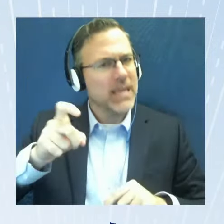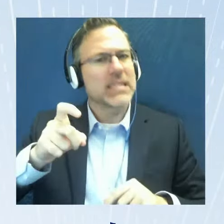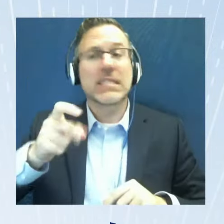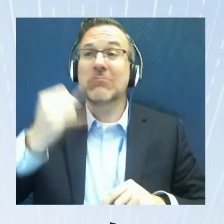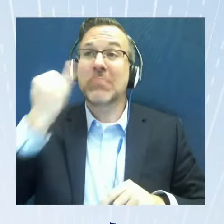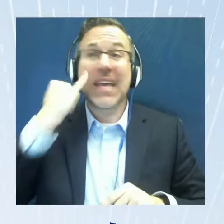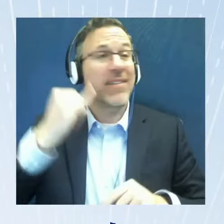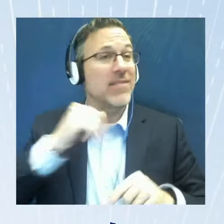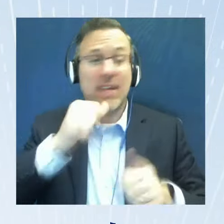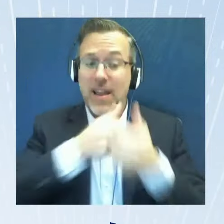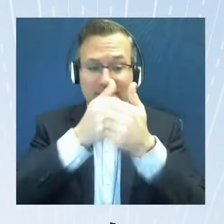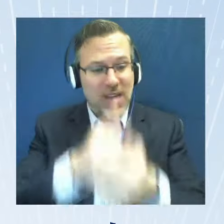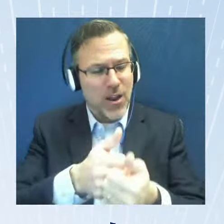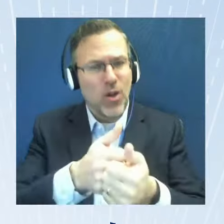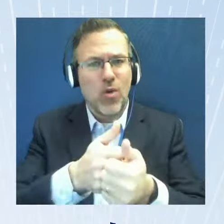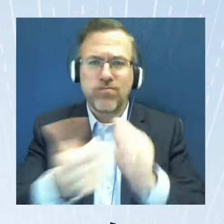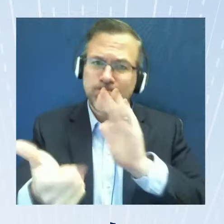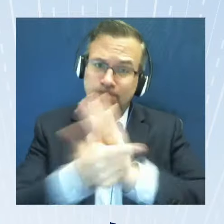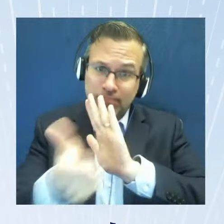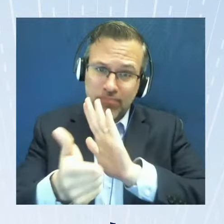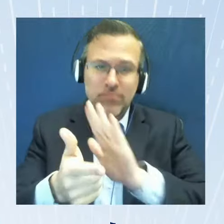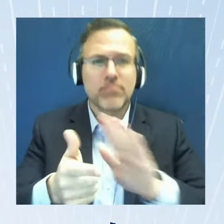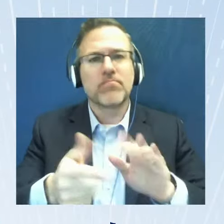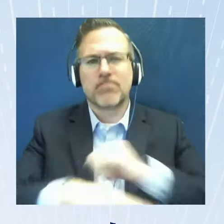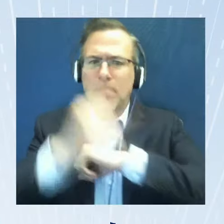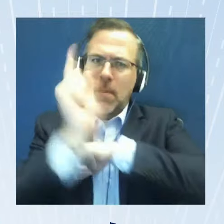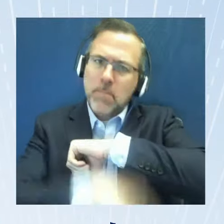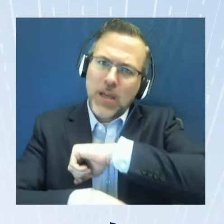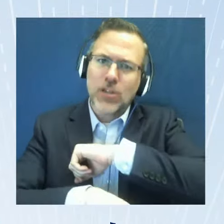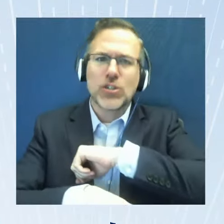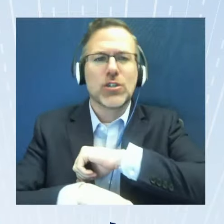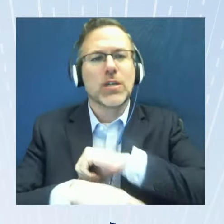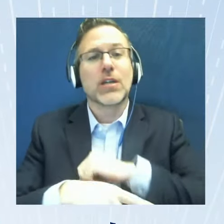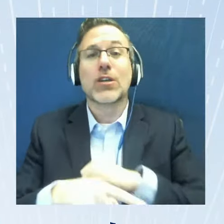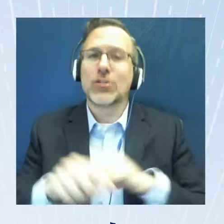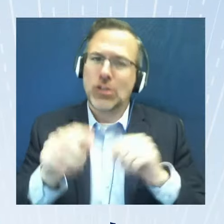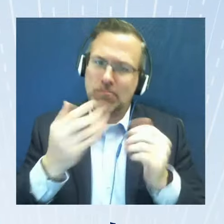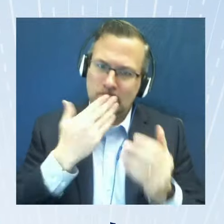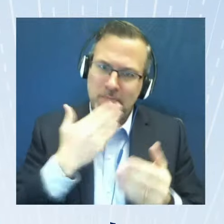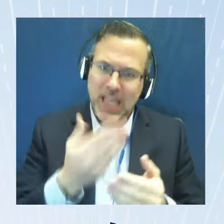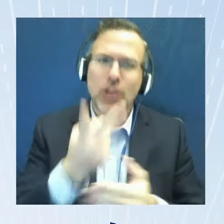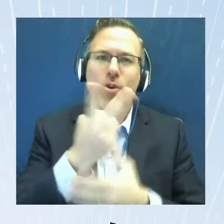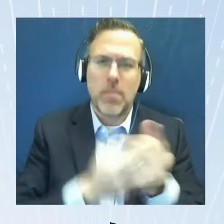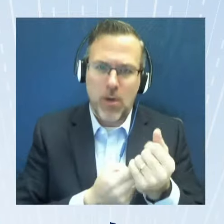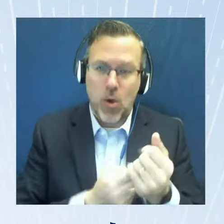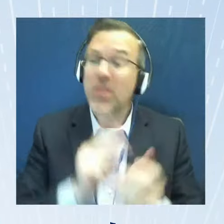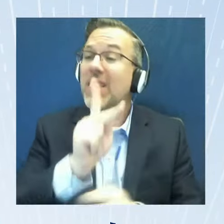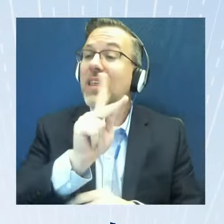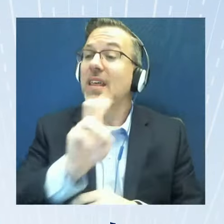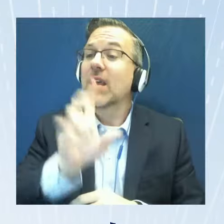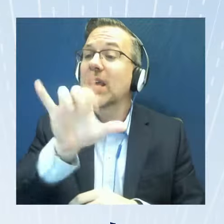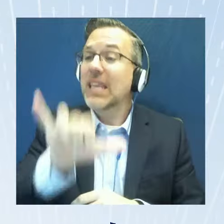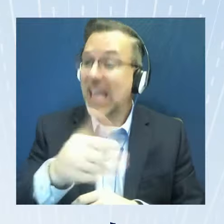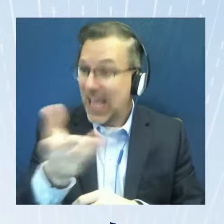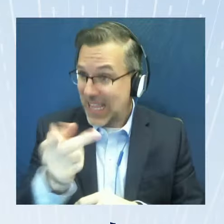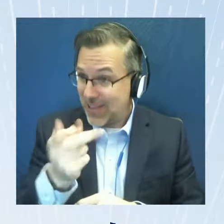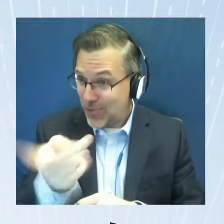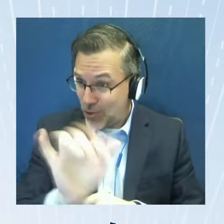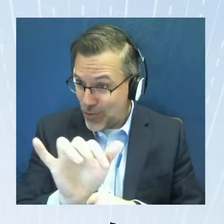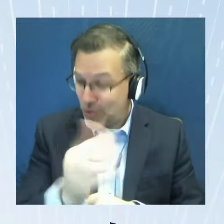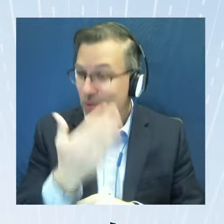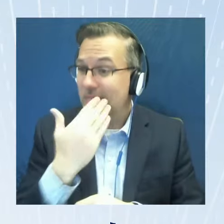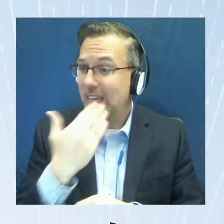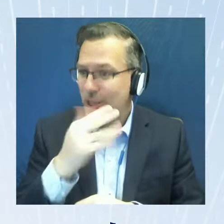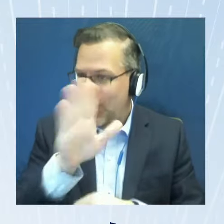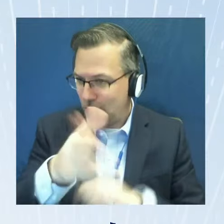this. If you're going to do it, we need to do it right. So I thank you both for your leadership. Kelly, we thank you for your partnership in this over the years, and